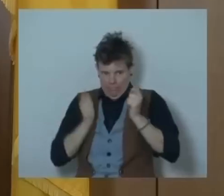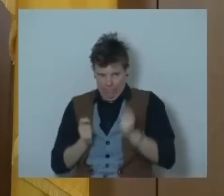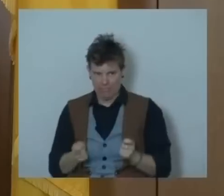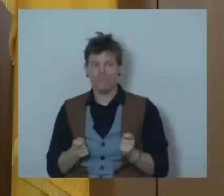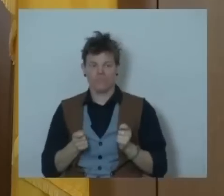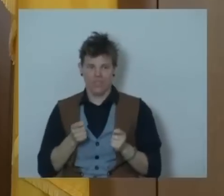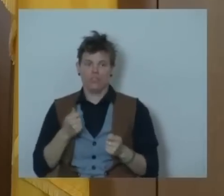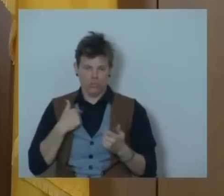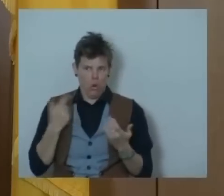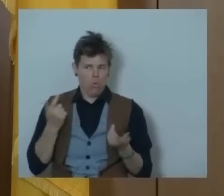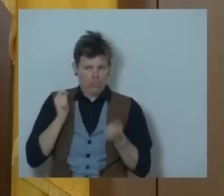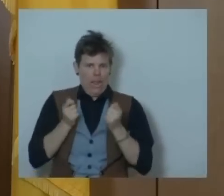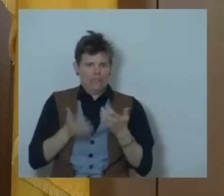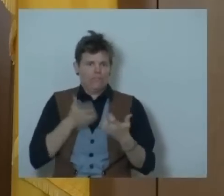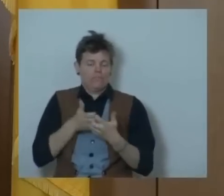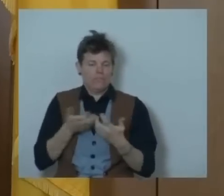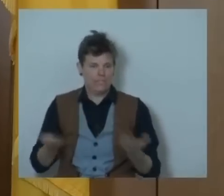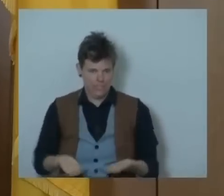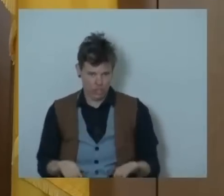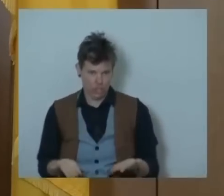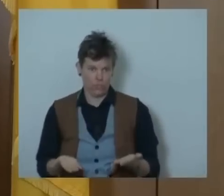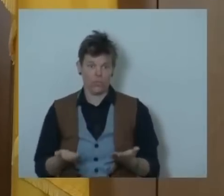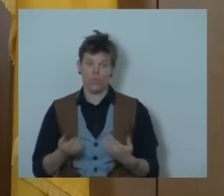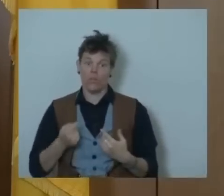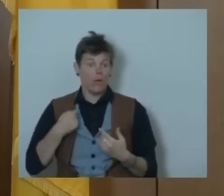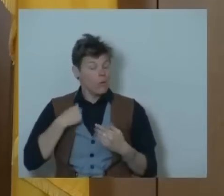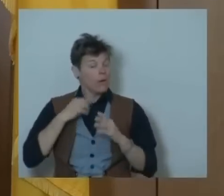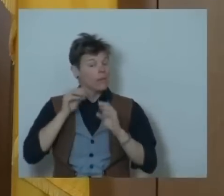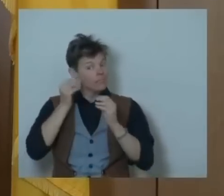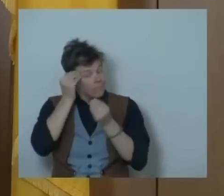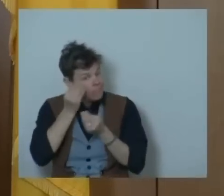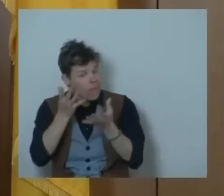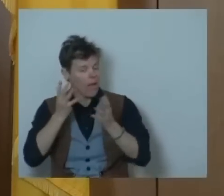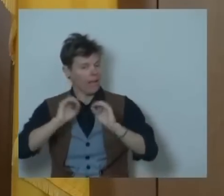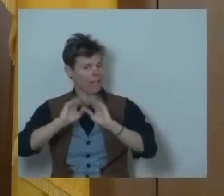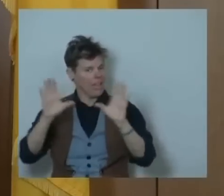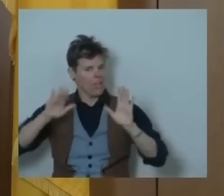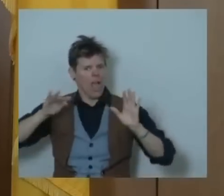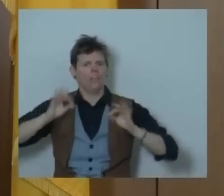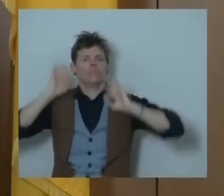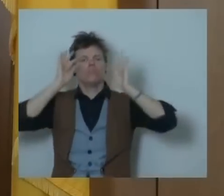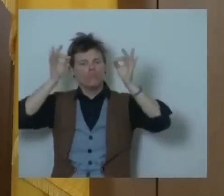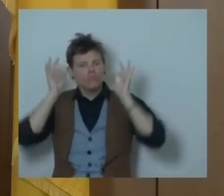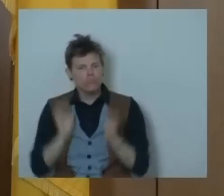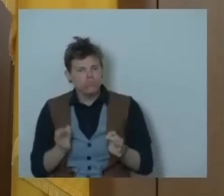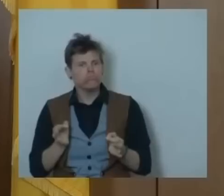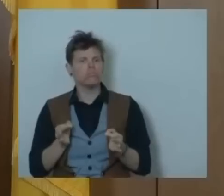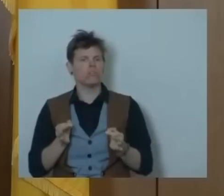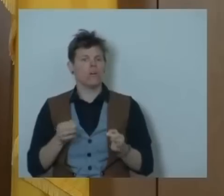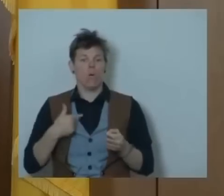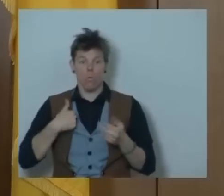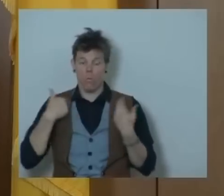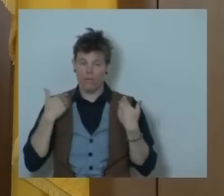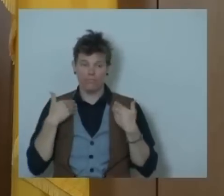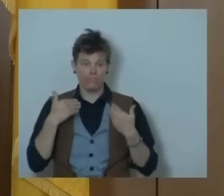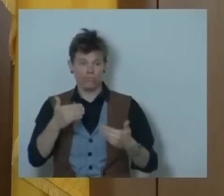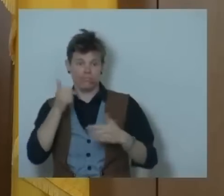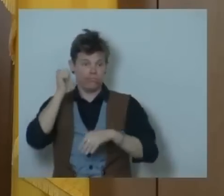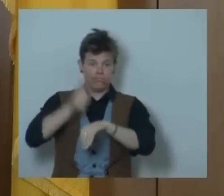really clear. We haven't made a decision, so I don't want any New Mexican to think that that's done. But we are